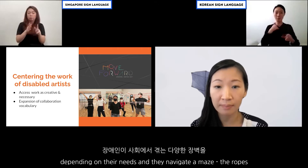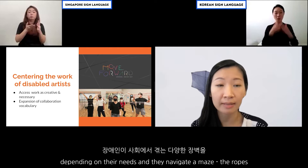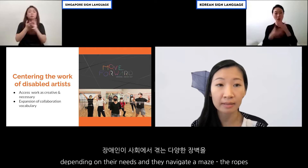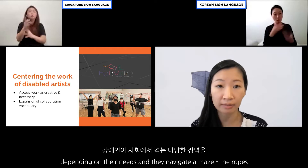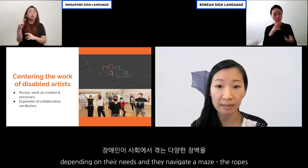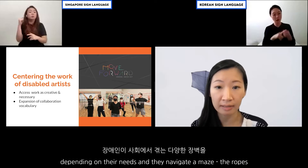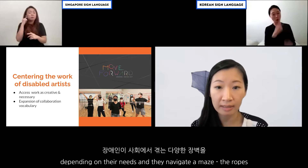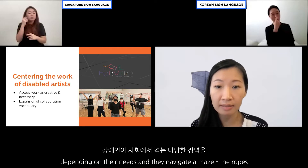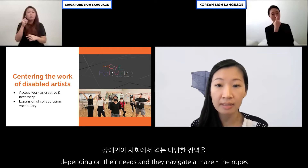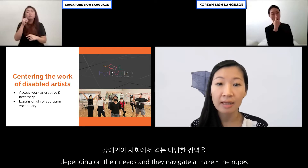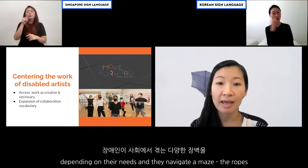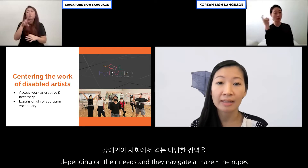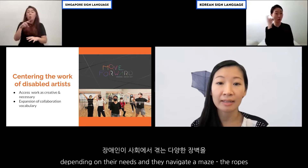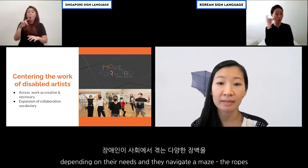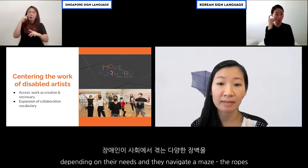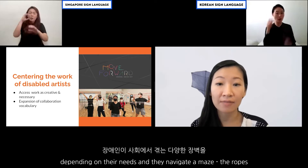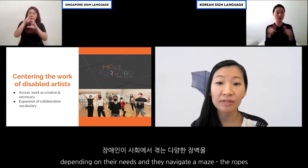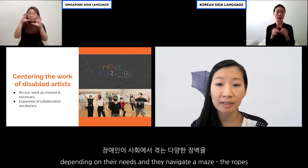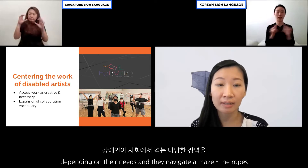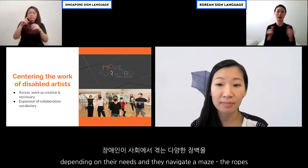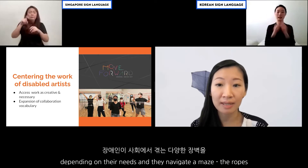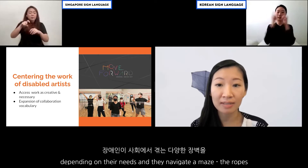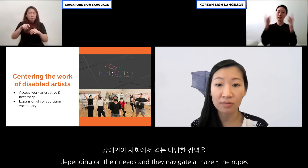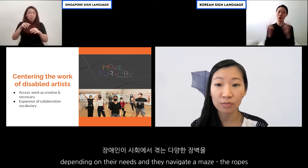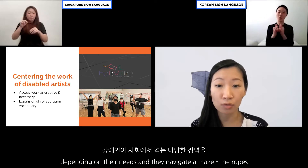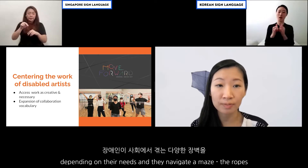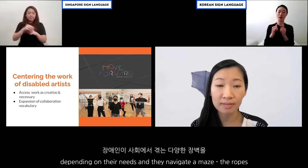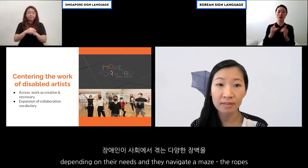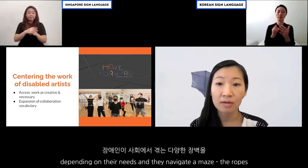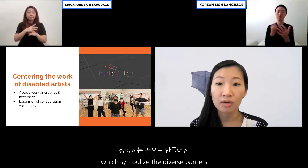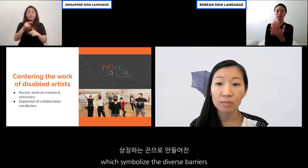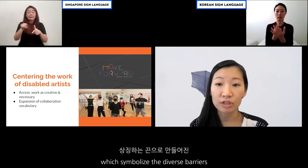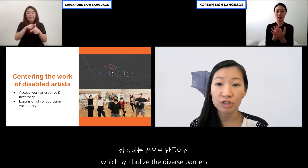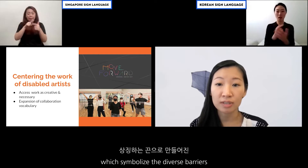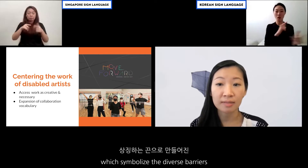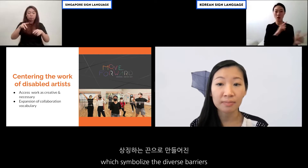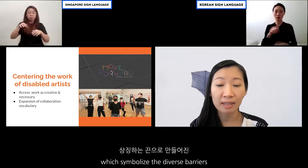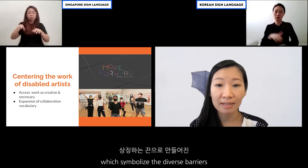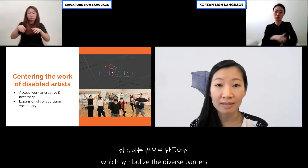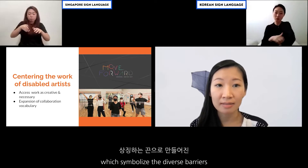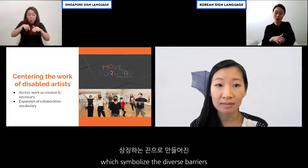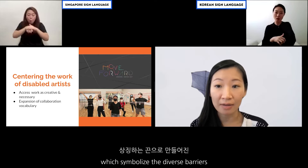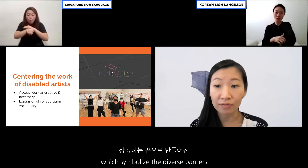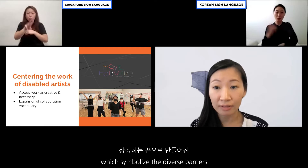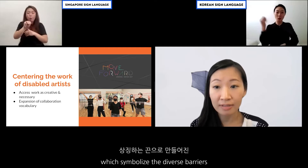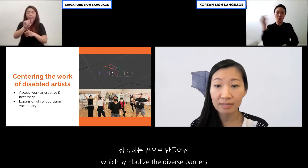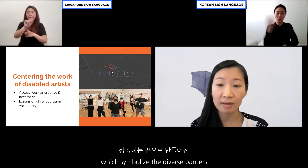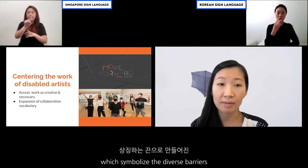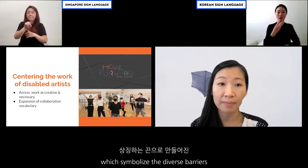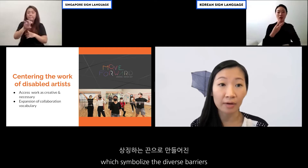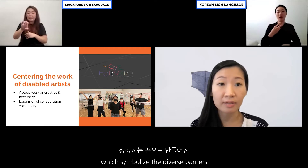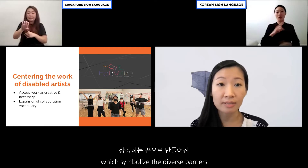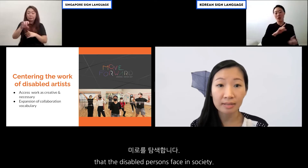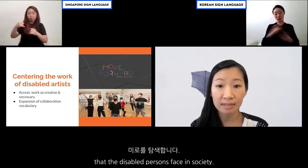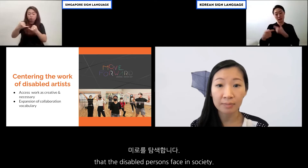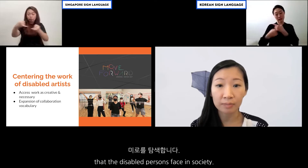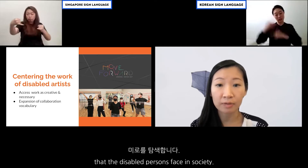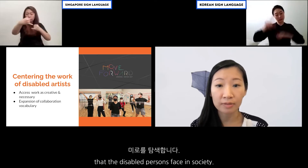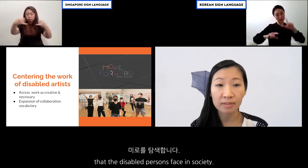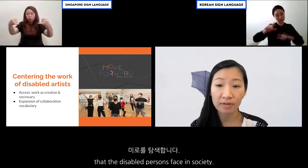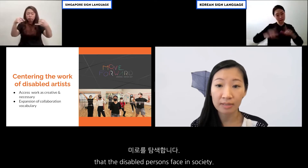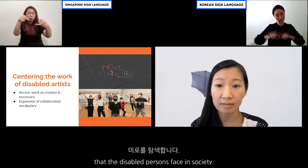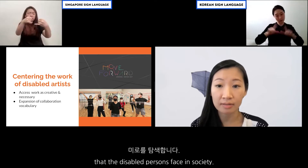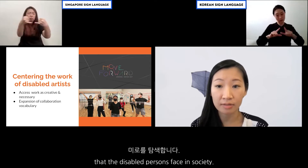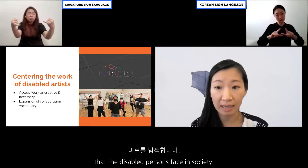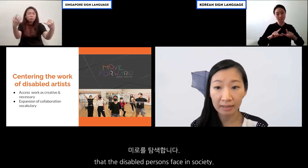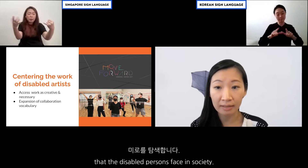walk, depending on their needs, and they navigate a maze of ropes, which symbolize the diverse barriers that disabled